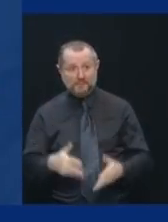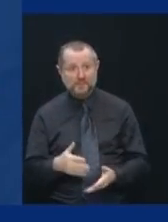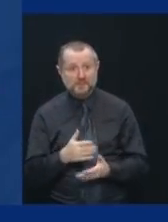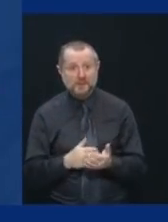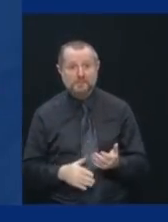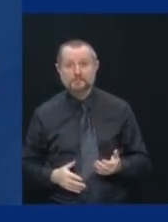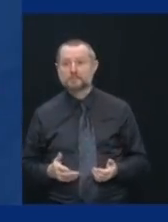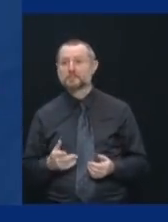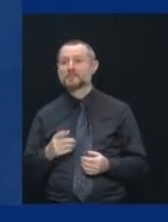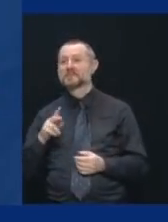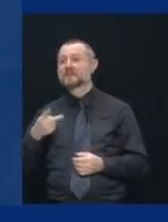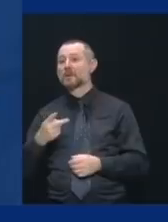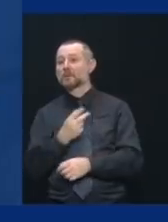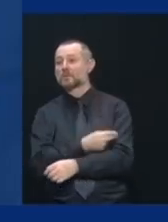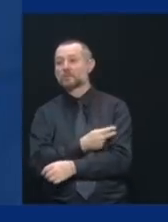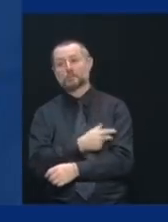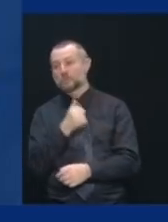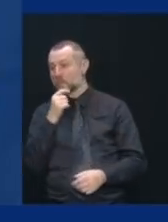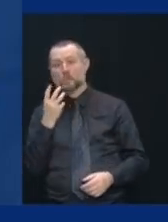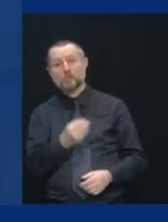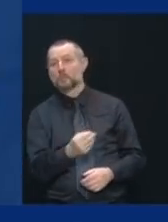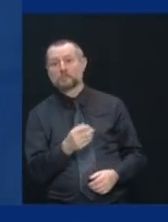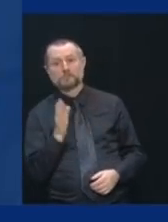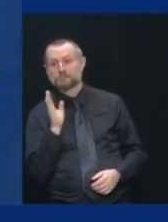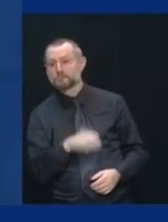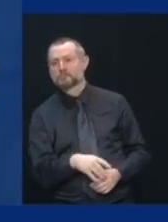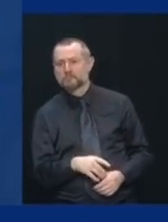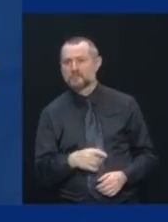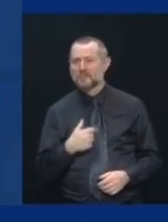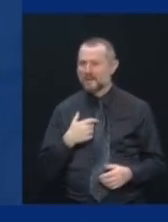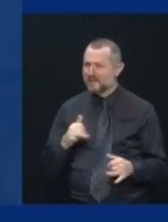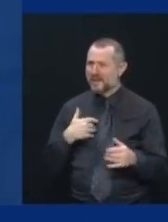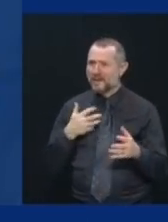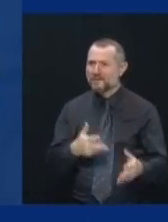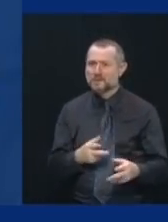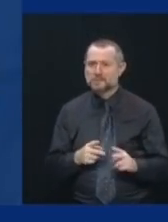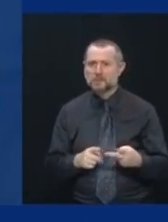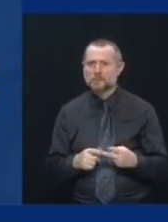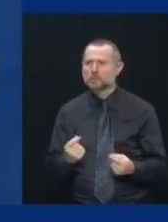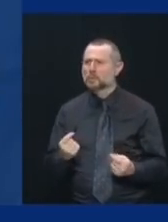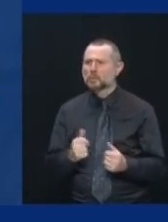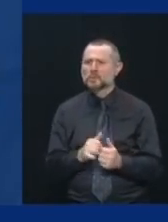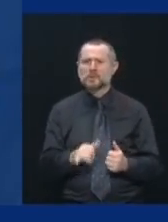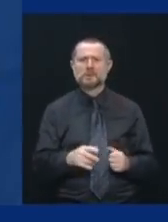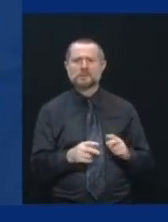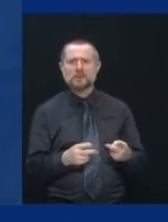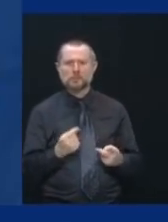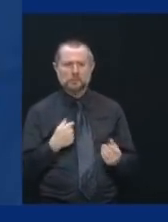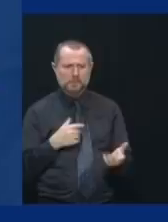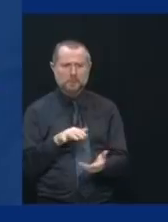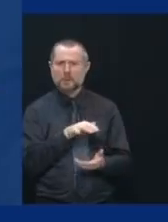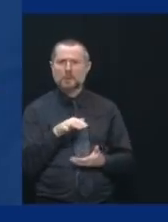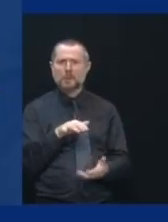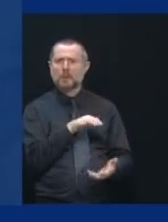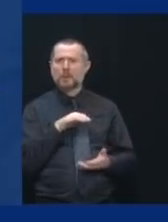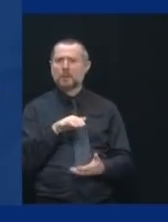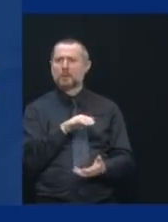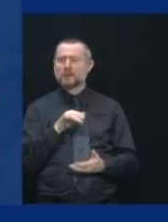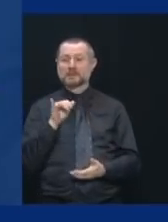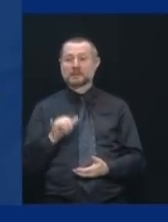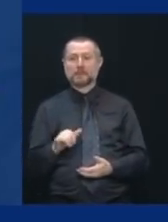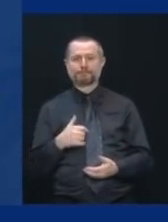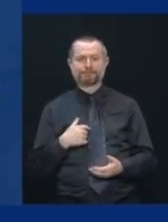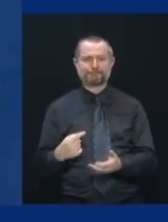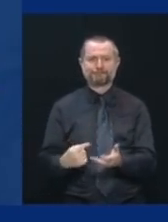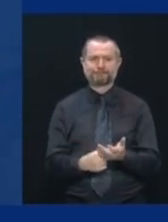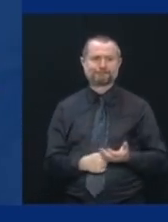second doses where people don't come back. How do we reallocate and use those? And those are issues that we're